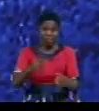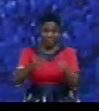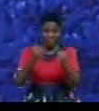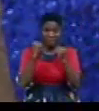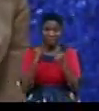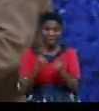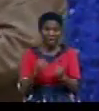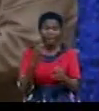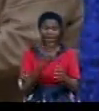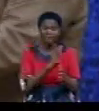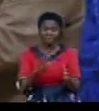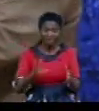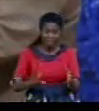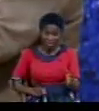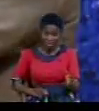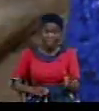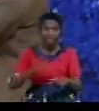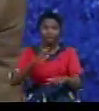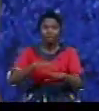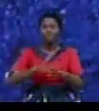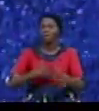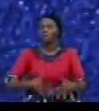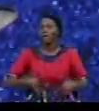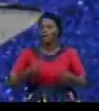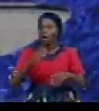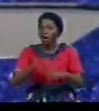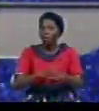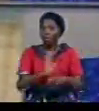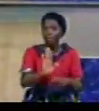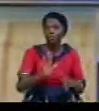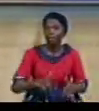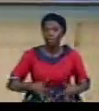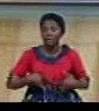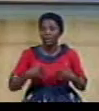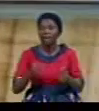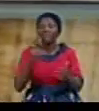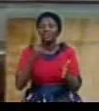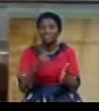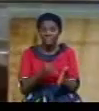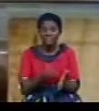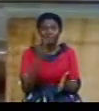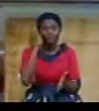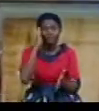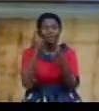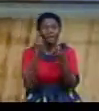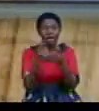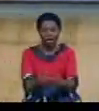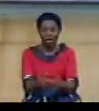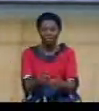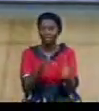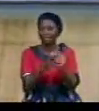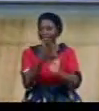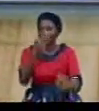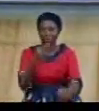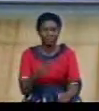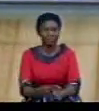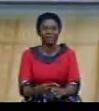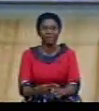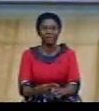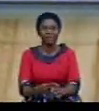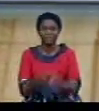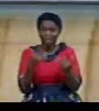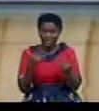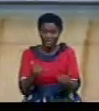of Christ Upon Our Lives upon your life it will happen it will happen